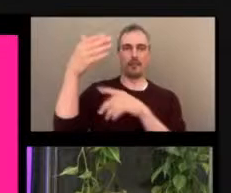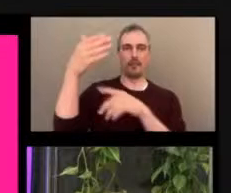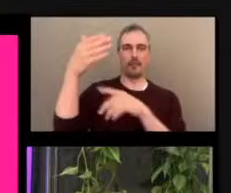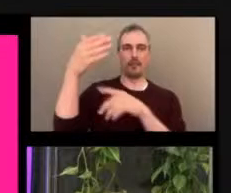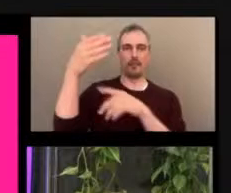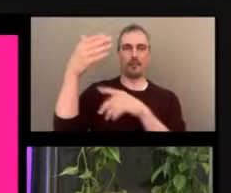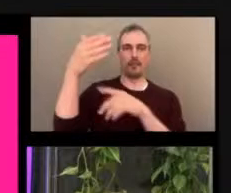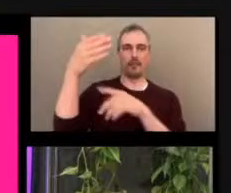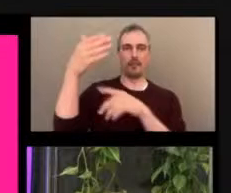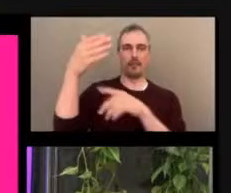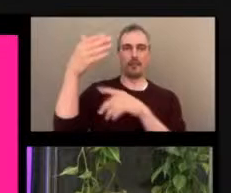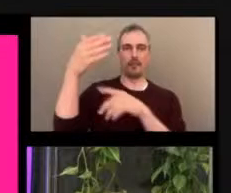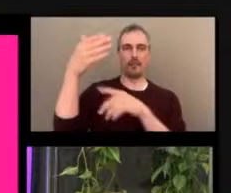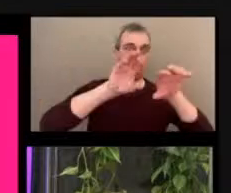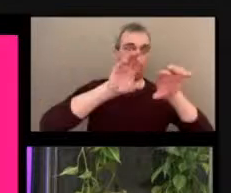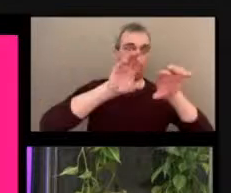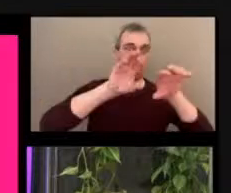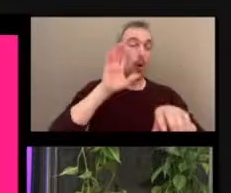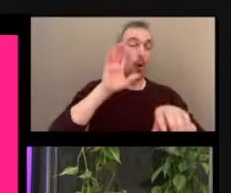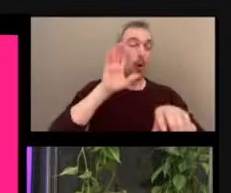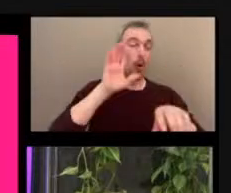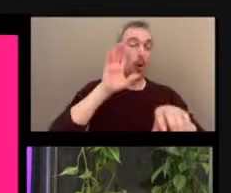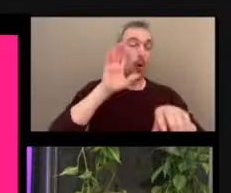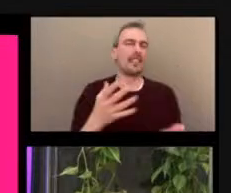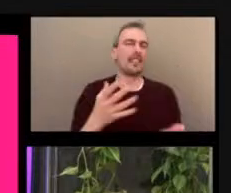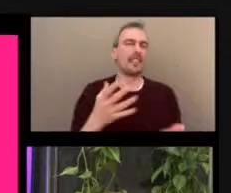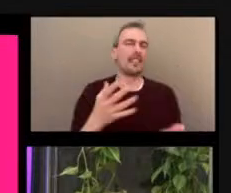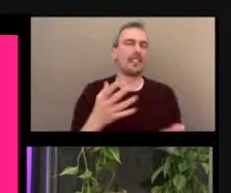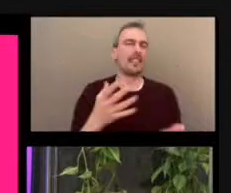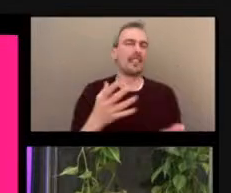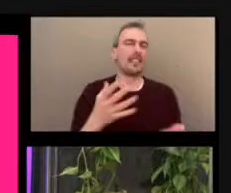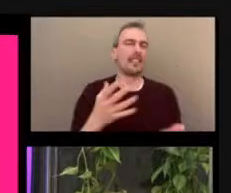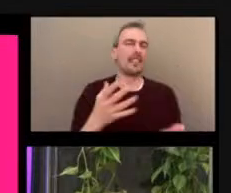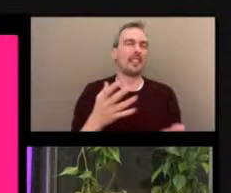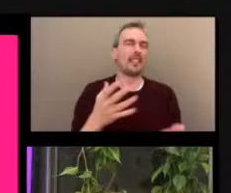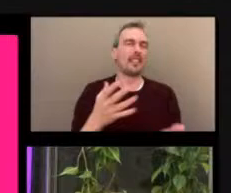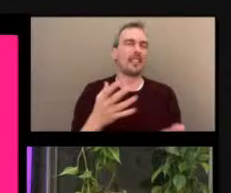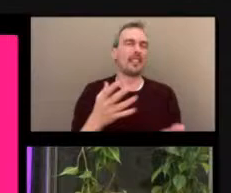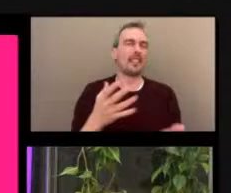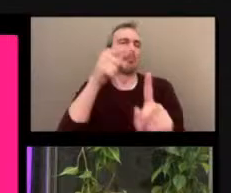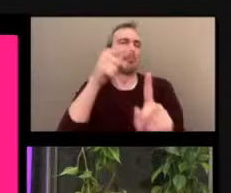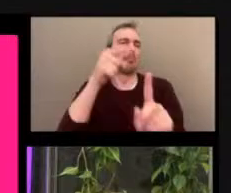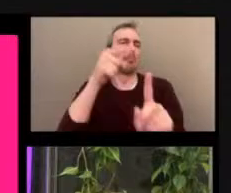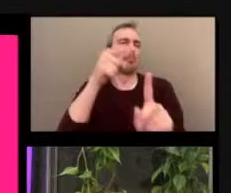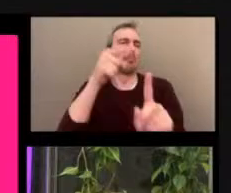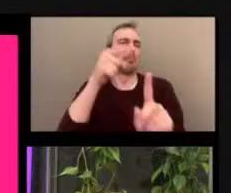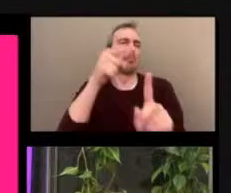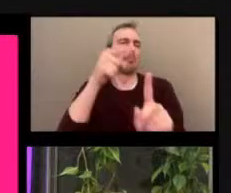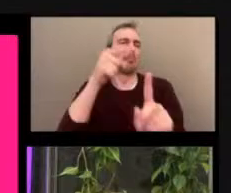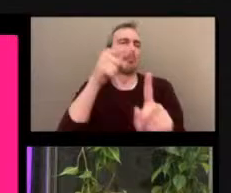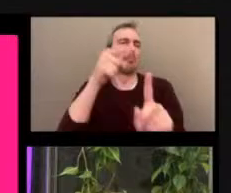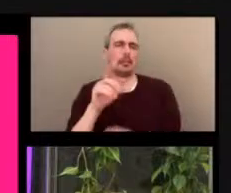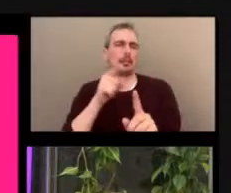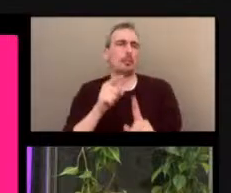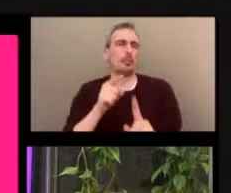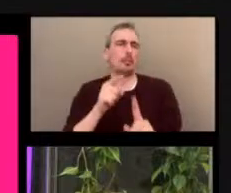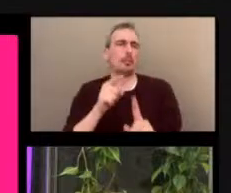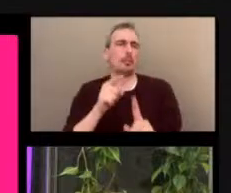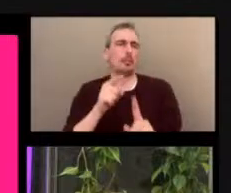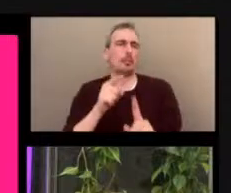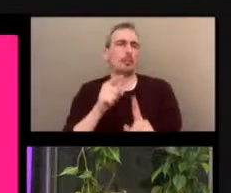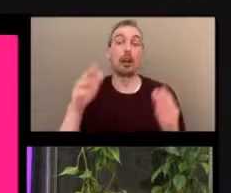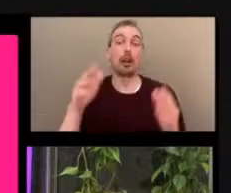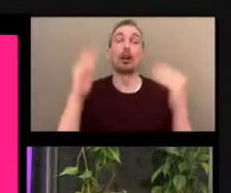good for 8 points. Okay, I'll explain the points in a second. All right, next proof point under development is